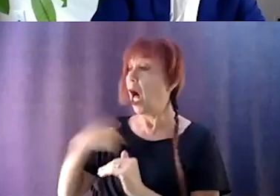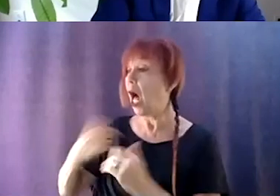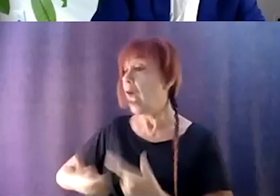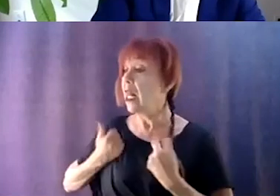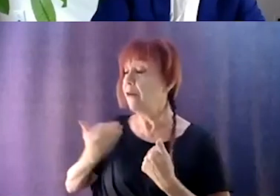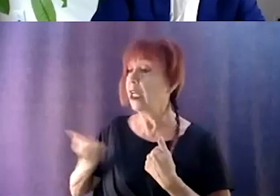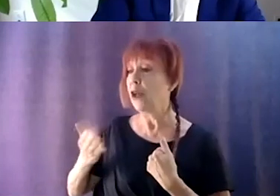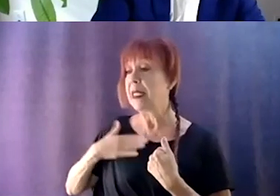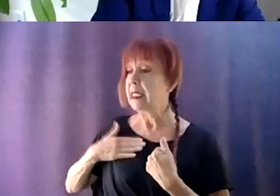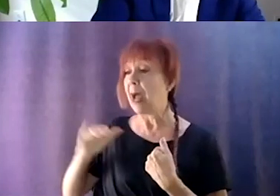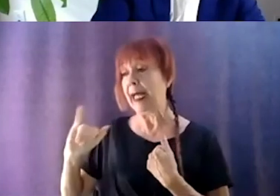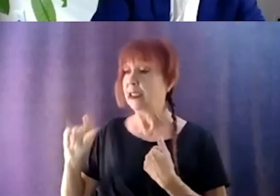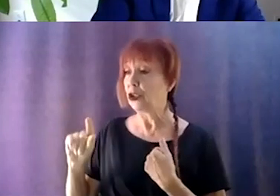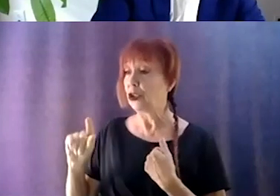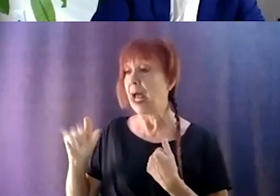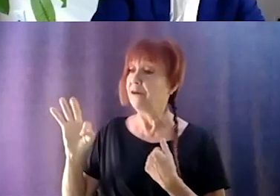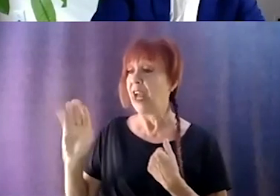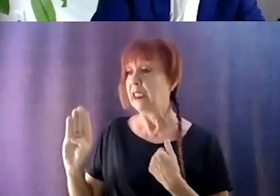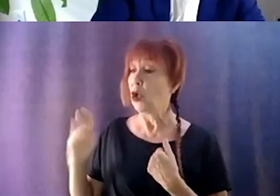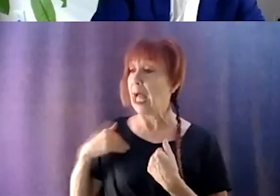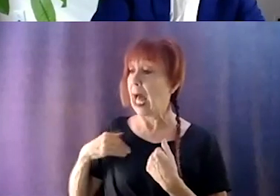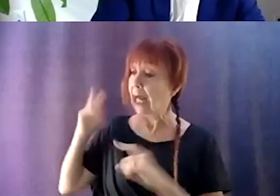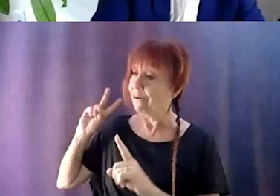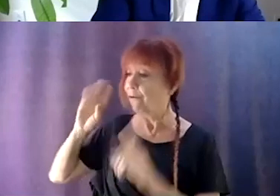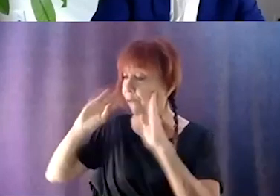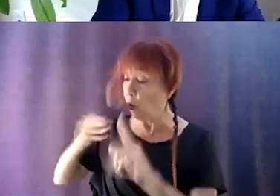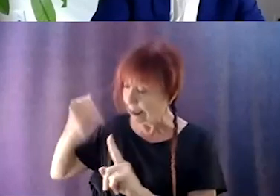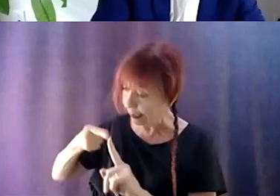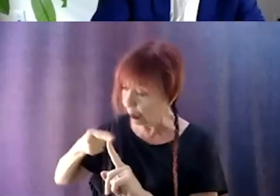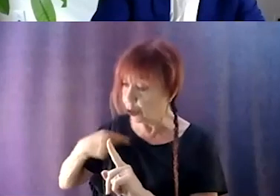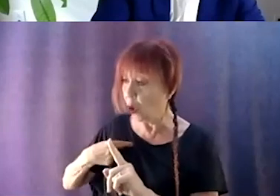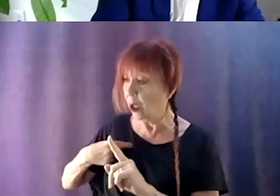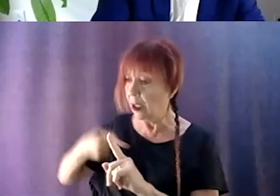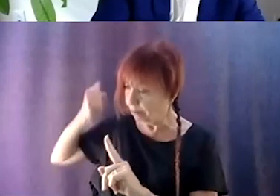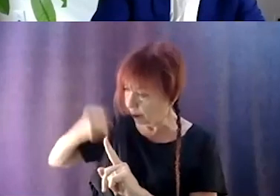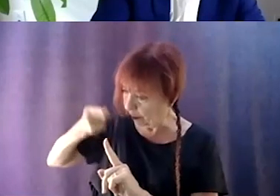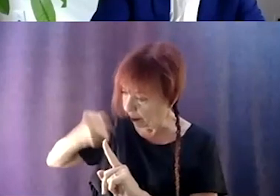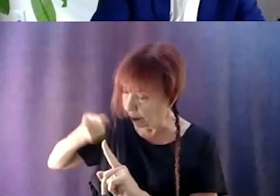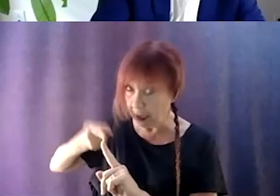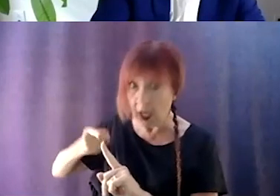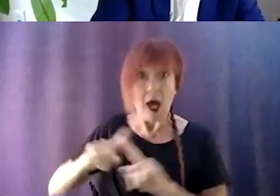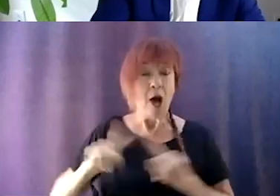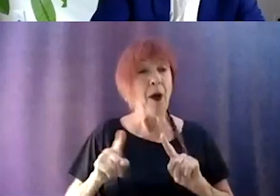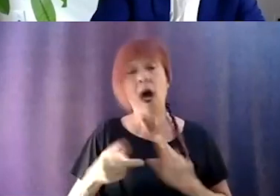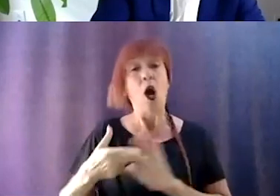Instagram box or Facebook, and this is what I talk about, and so my channel needs to stay this way. And when it came to brands, a lot of people were checking,